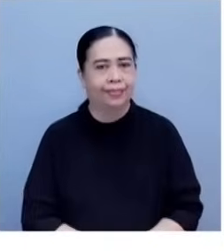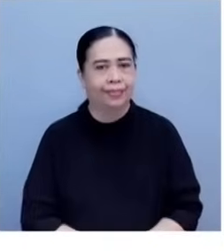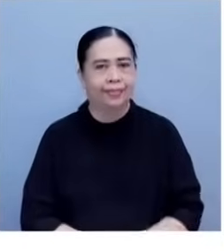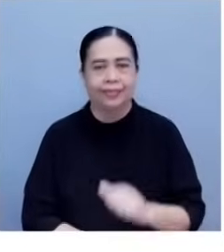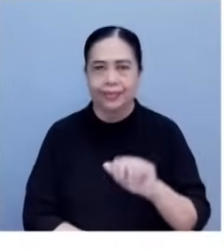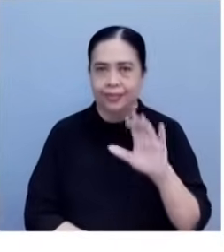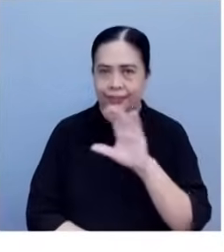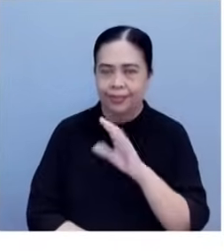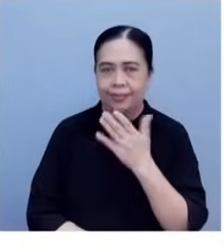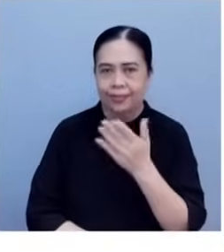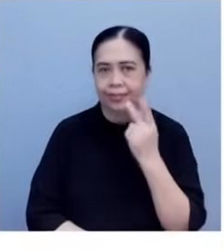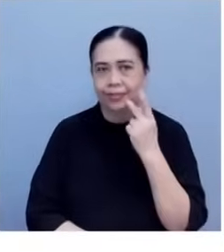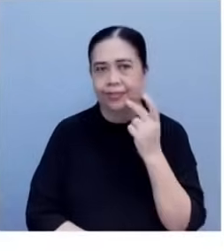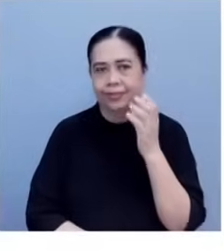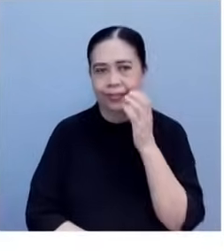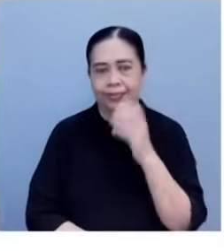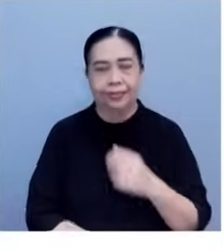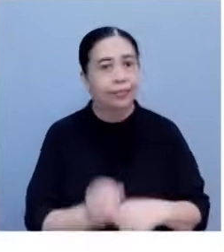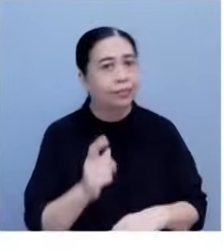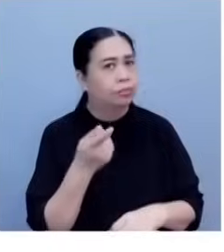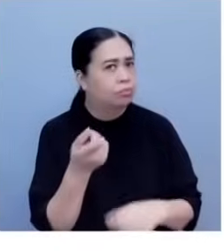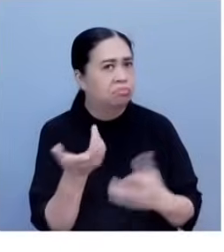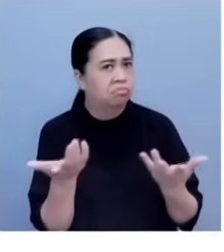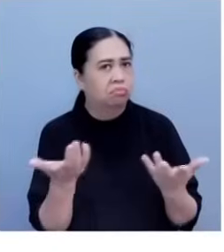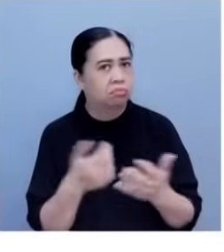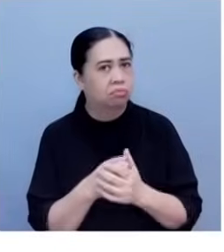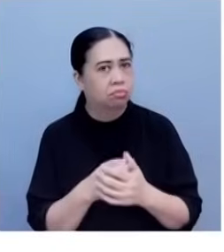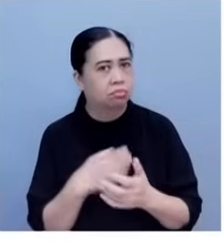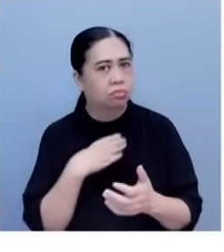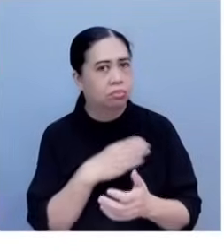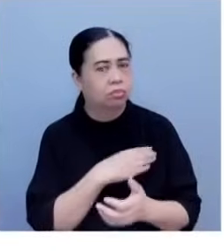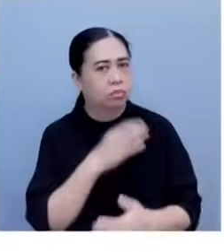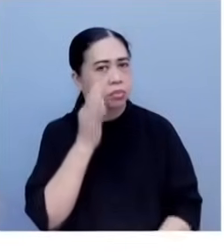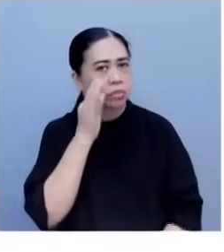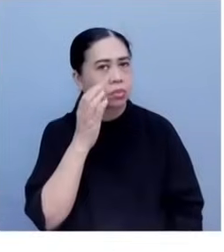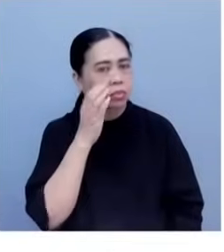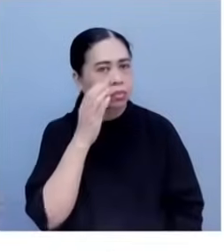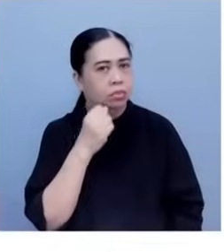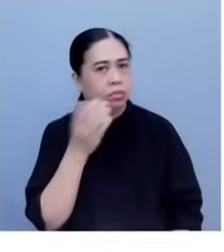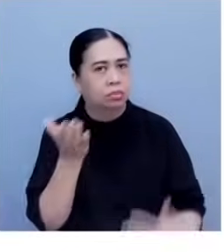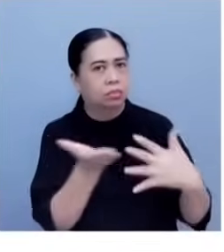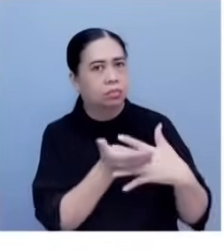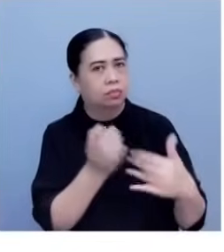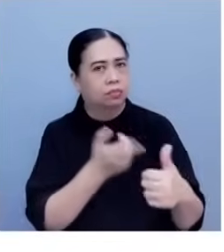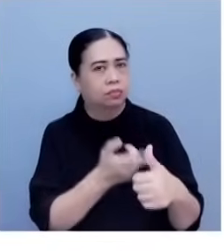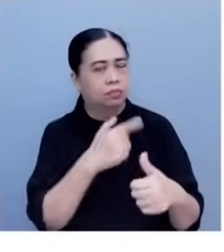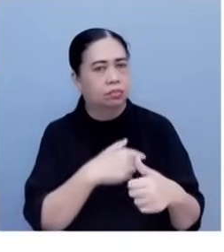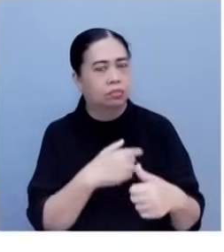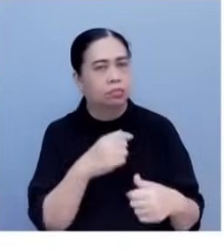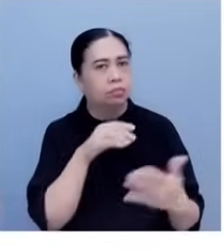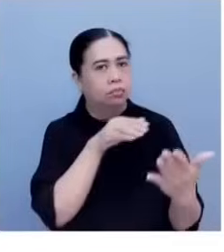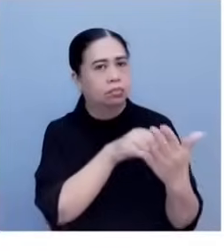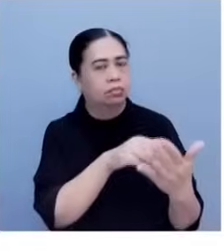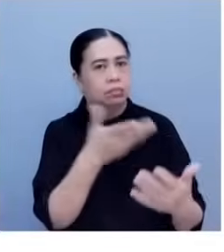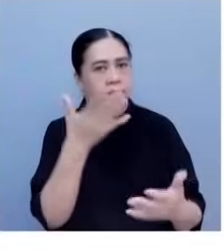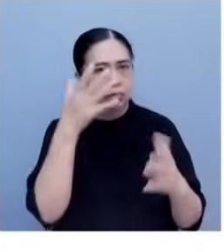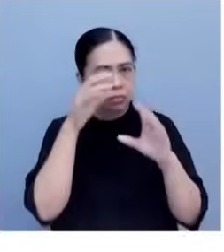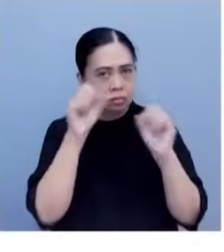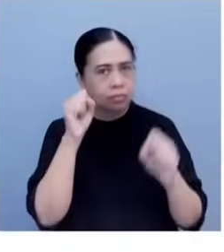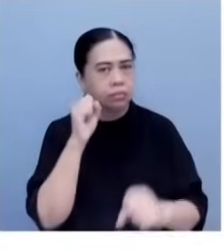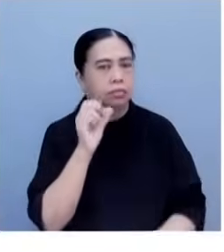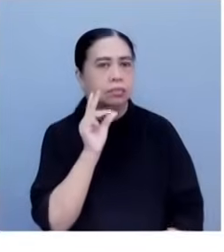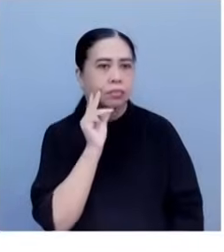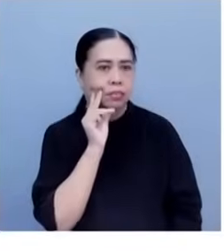Yeah, absolutely, Carmen. All right, so what do you make of this? Congresswoman Franz Castro filing the first ever criminal complaint against former President